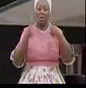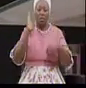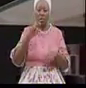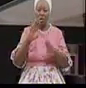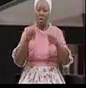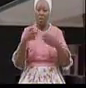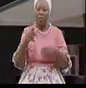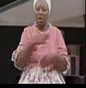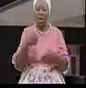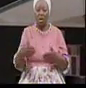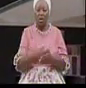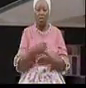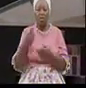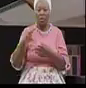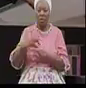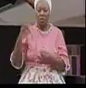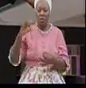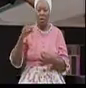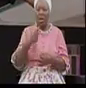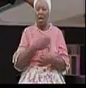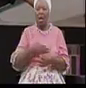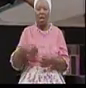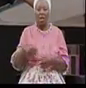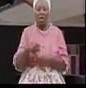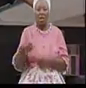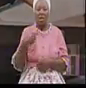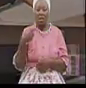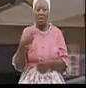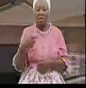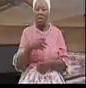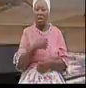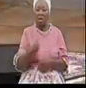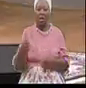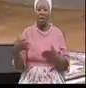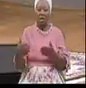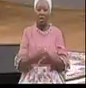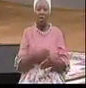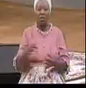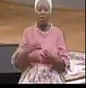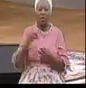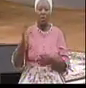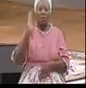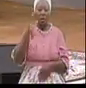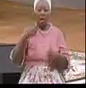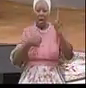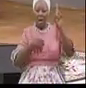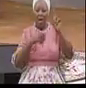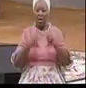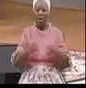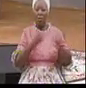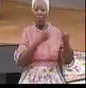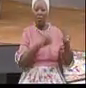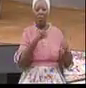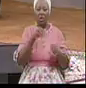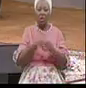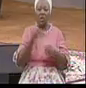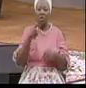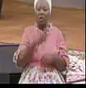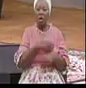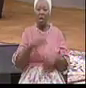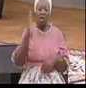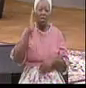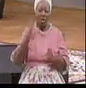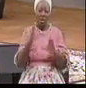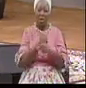a new spirit. And he says, a new spirit will I put within you, and shall